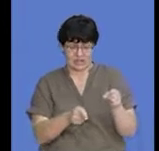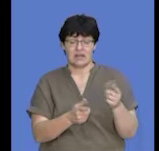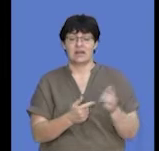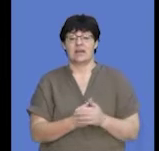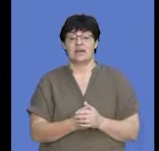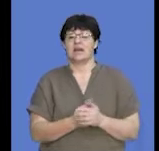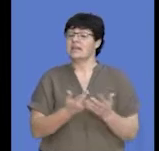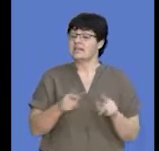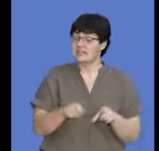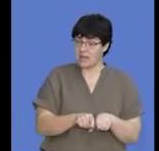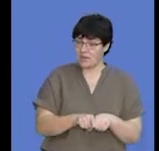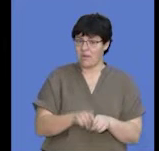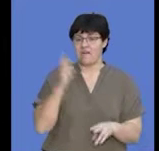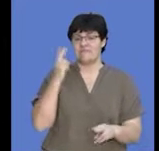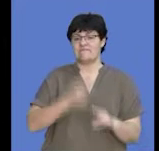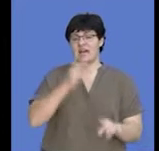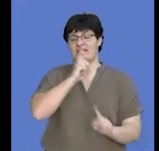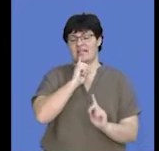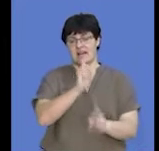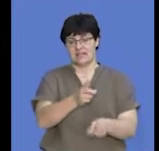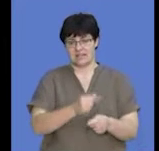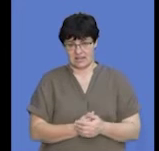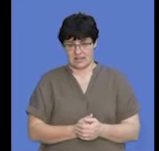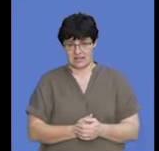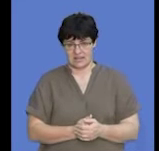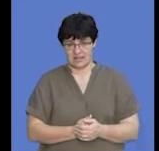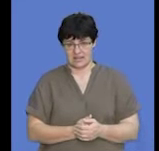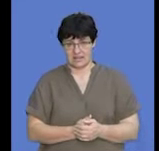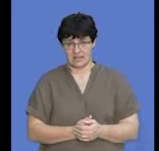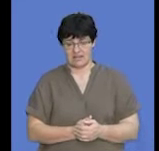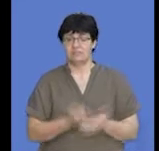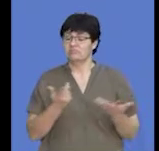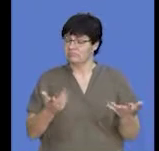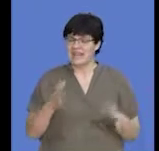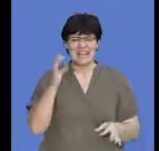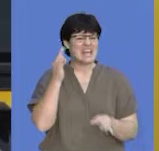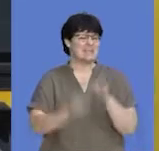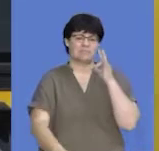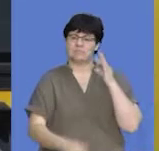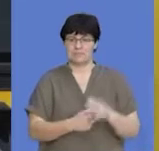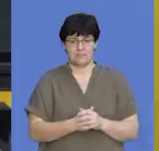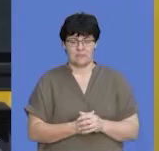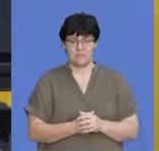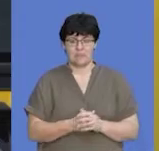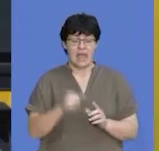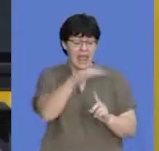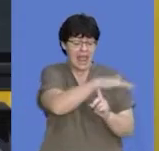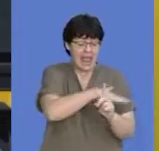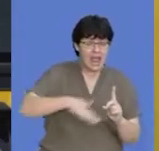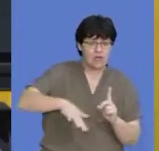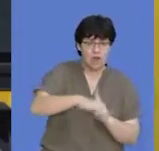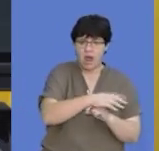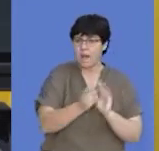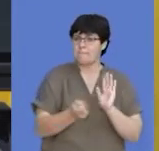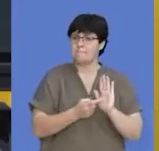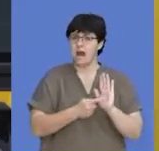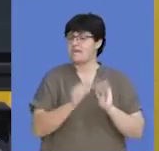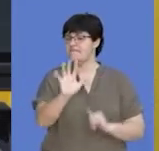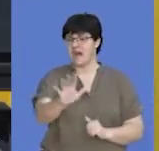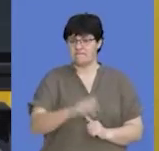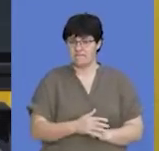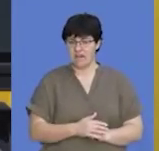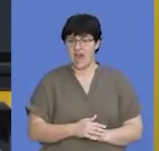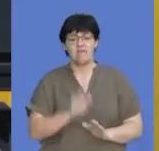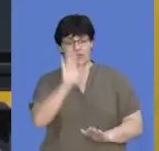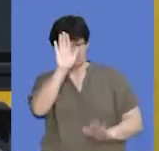breadth, and your final answer. This is simple, guys. Area is 5 marks if you've